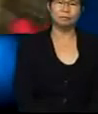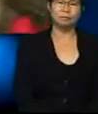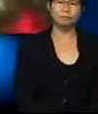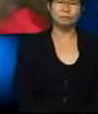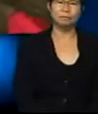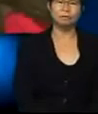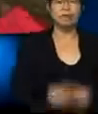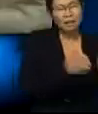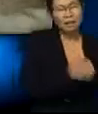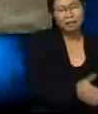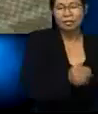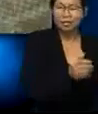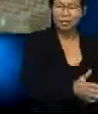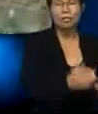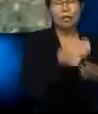Let's leave it aside for some time.